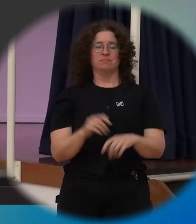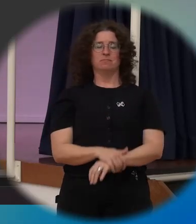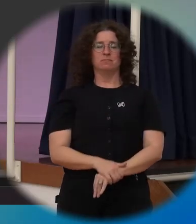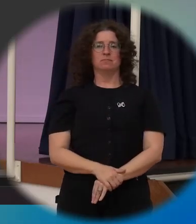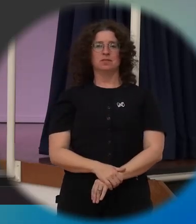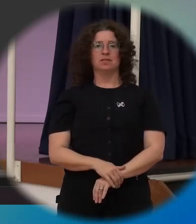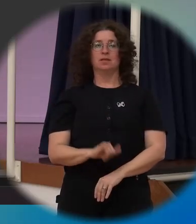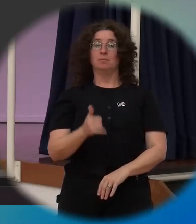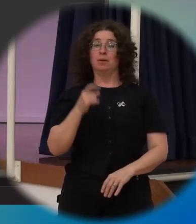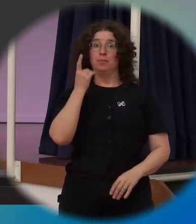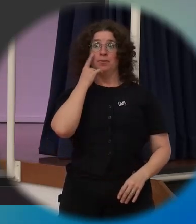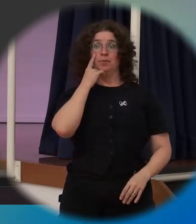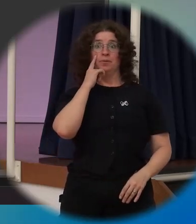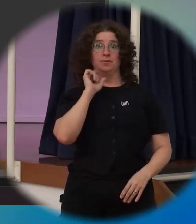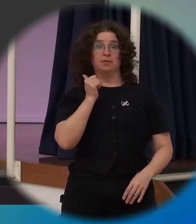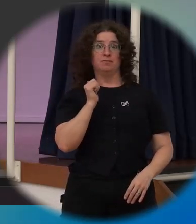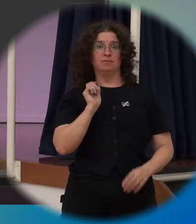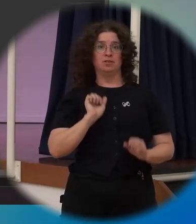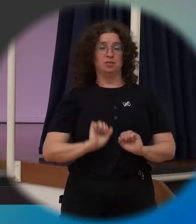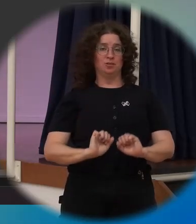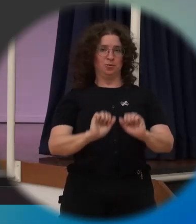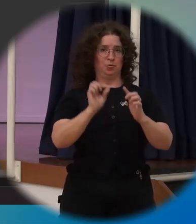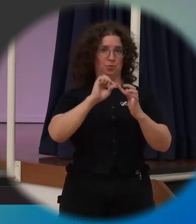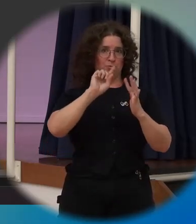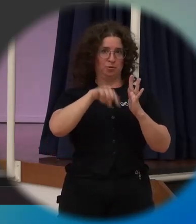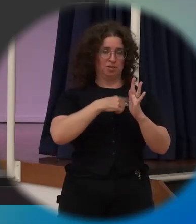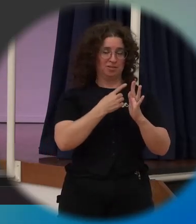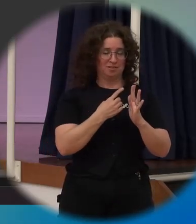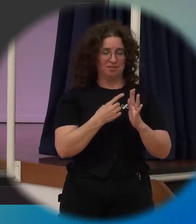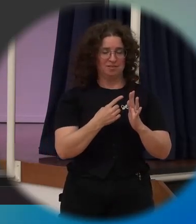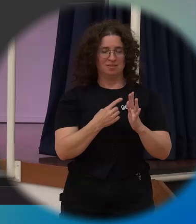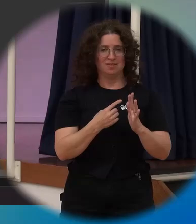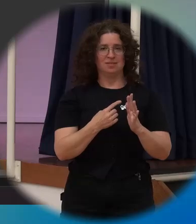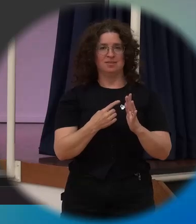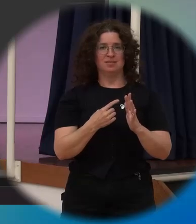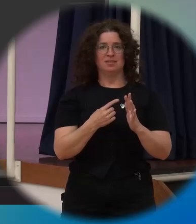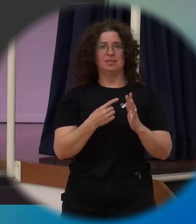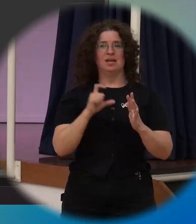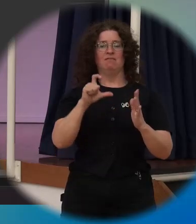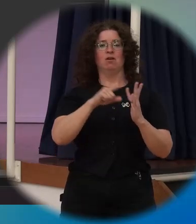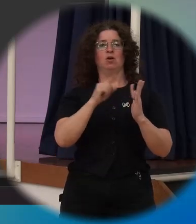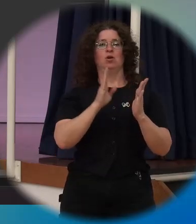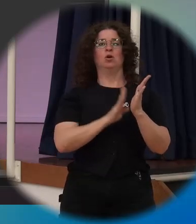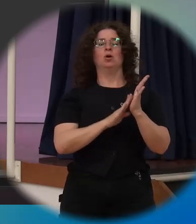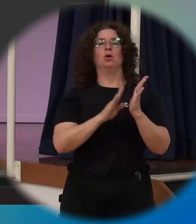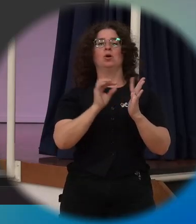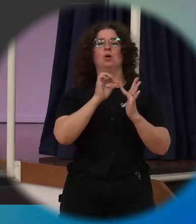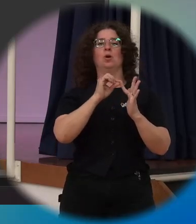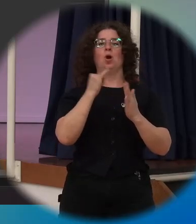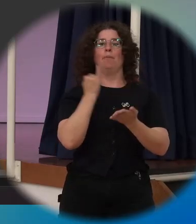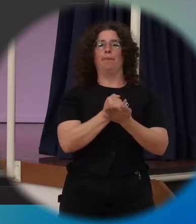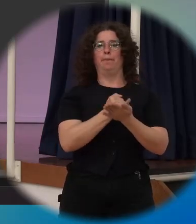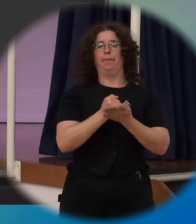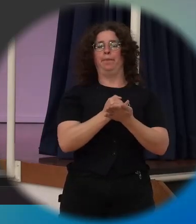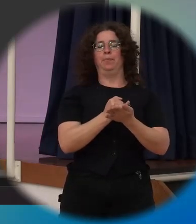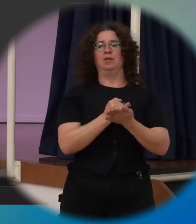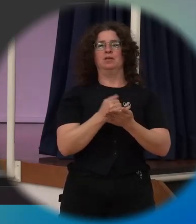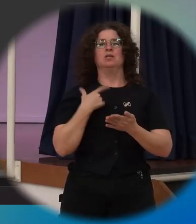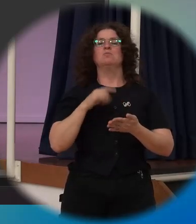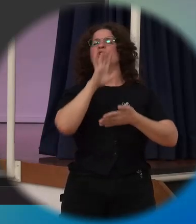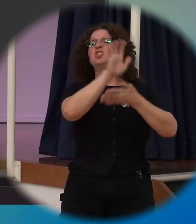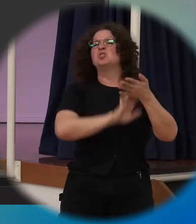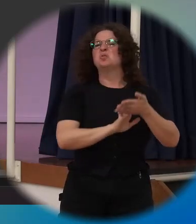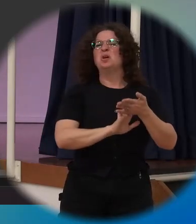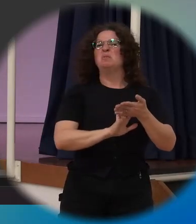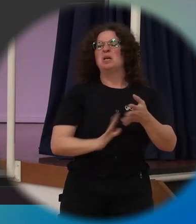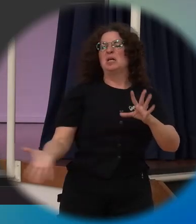might notice when you do this in your own project that you will get compilation errors. This is most likely because your scripts here